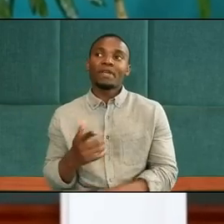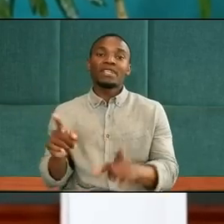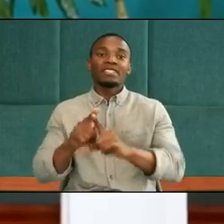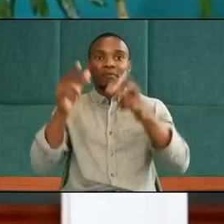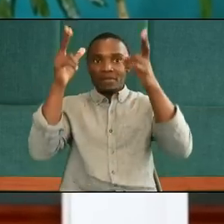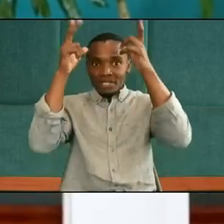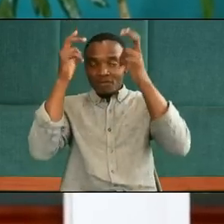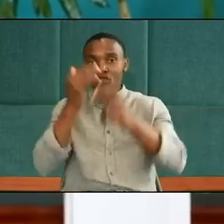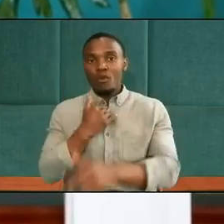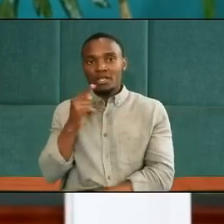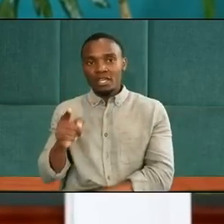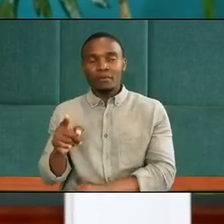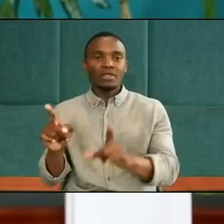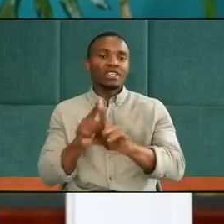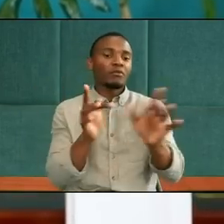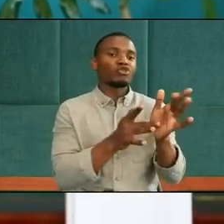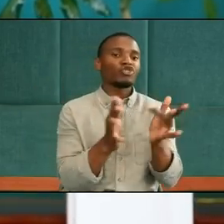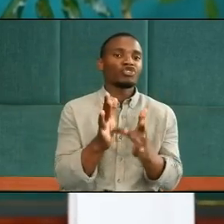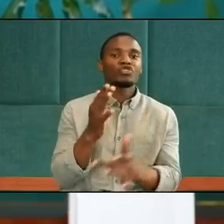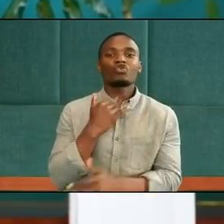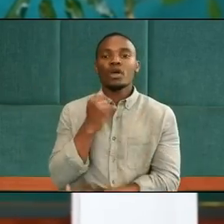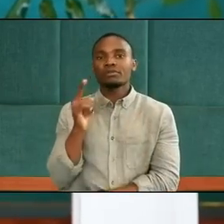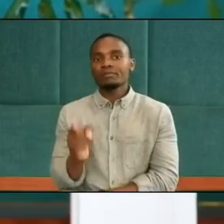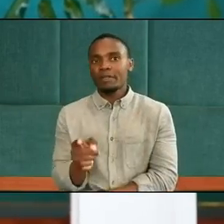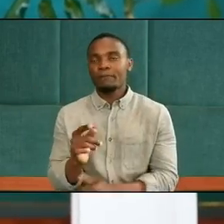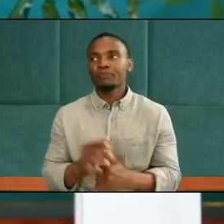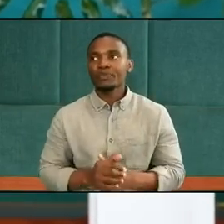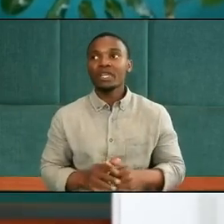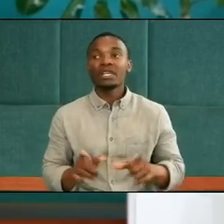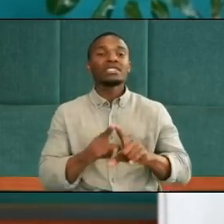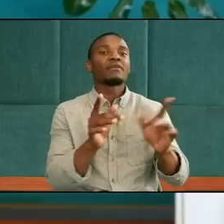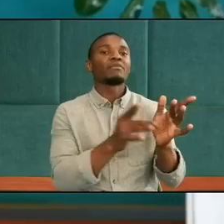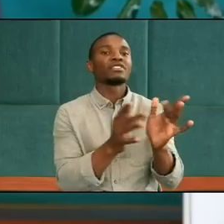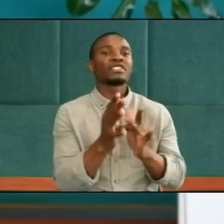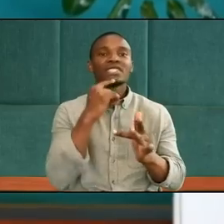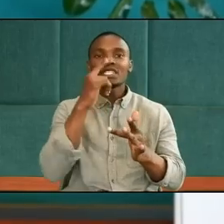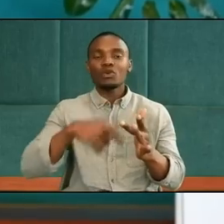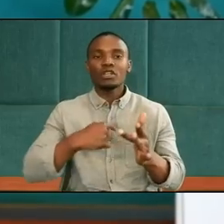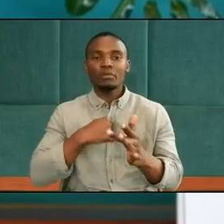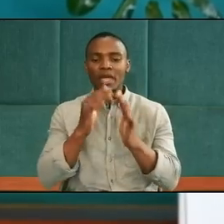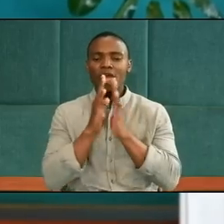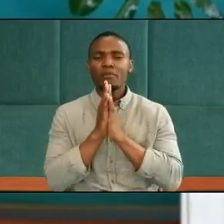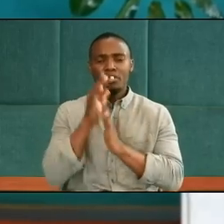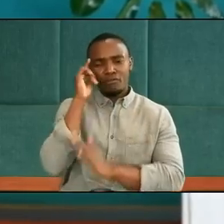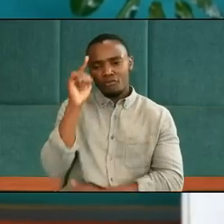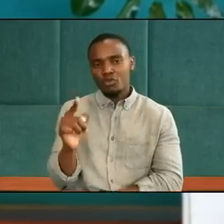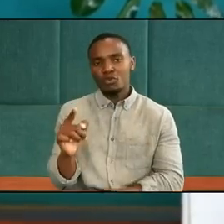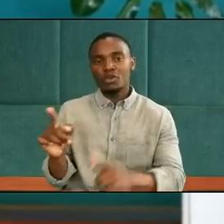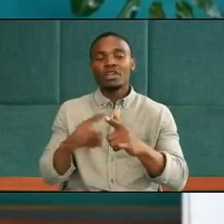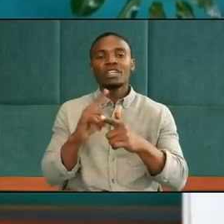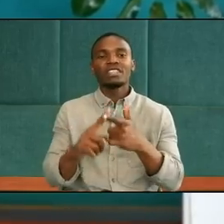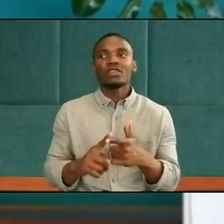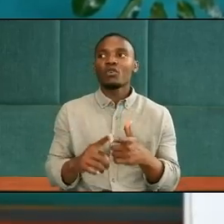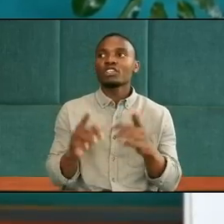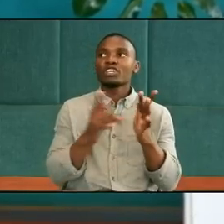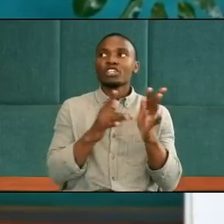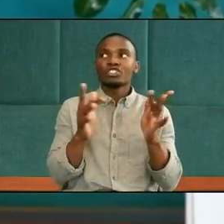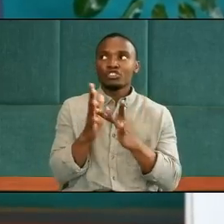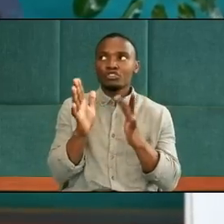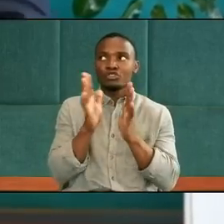So Jesus decided, I'll pray for you. And then Jesus put in a request for Peter with a